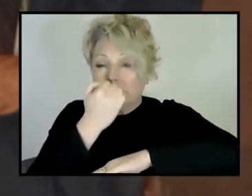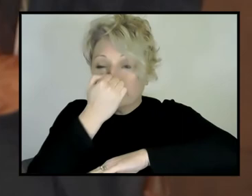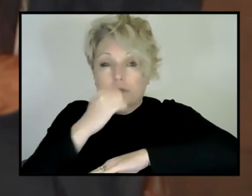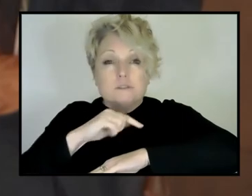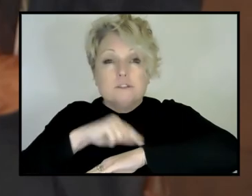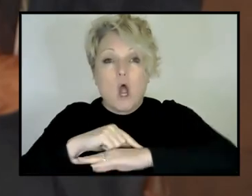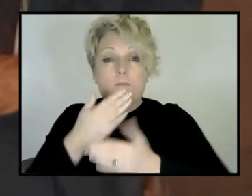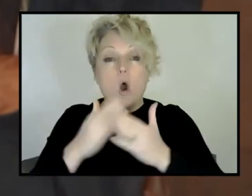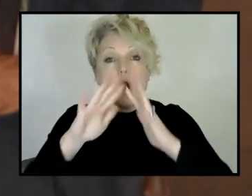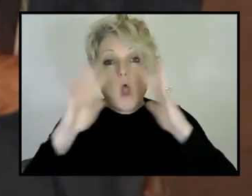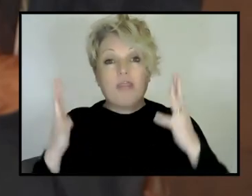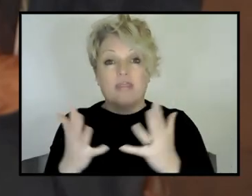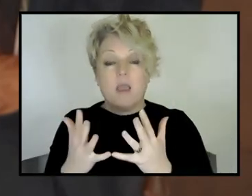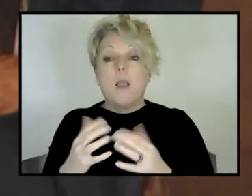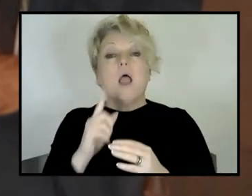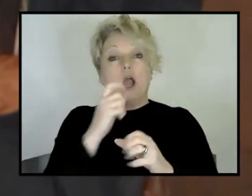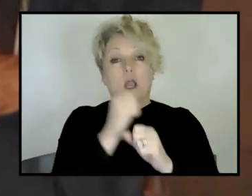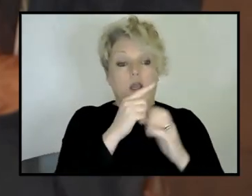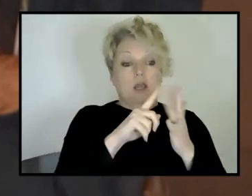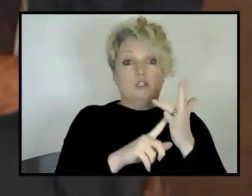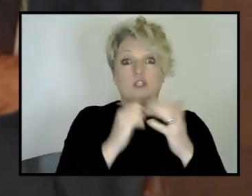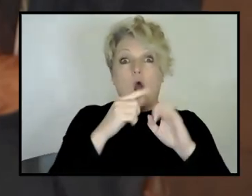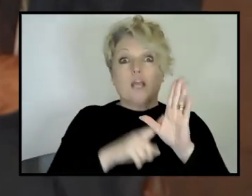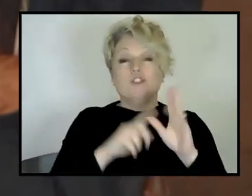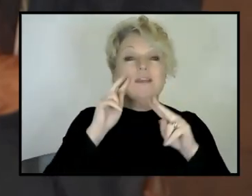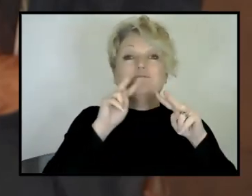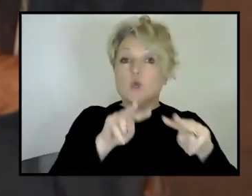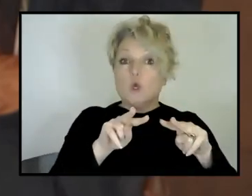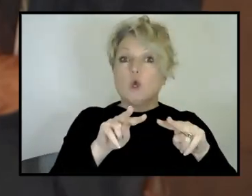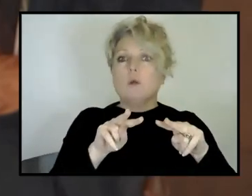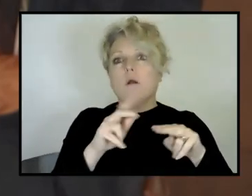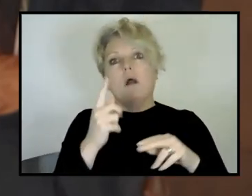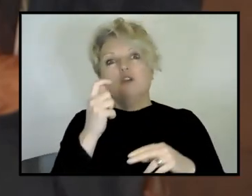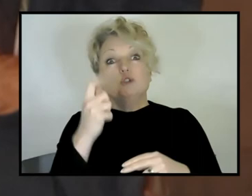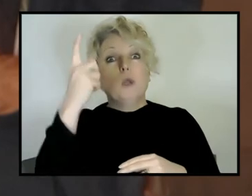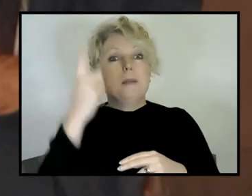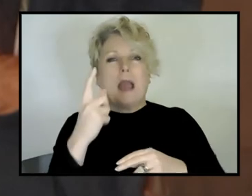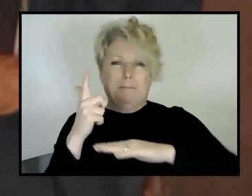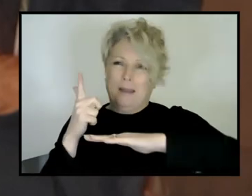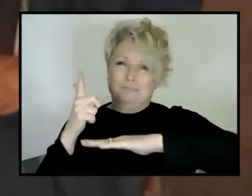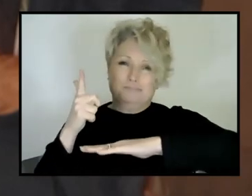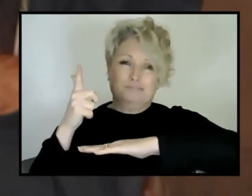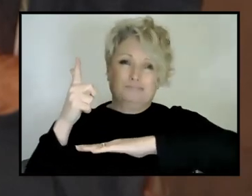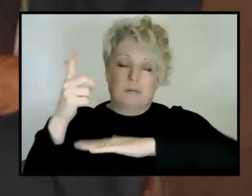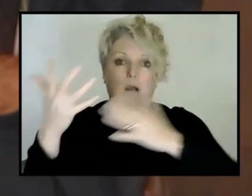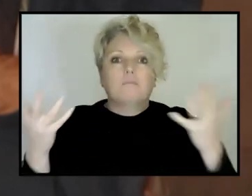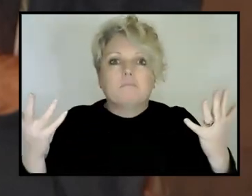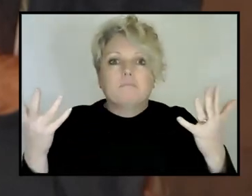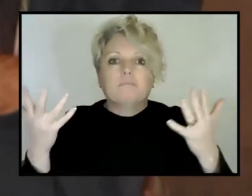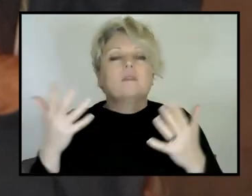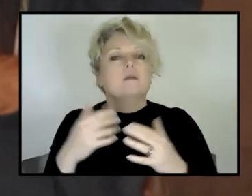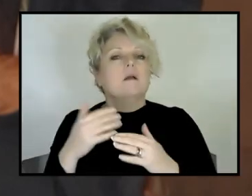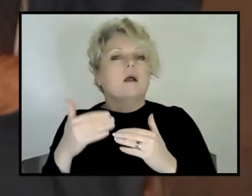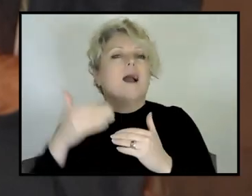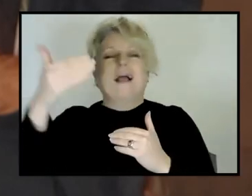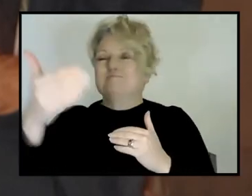geologist perspective that, you know, there's a strong likelihood that there would be a, uh, an eruption in the near future from a geological perspective. It's